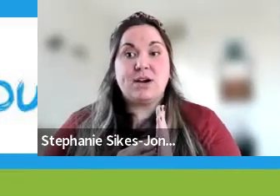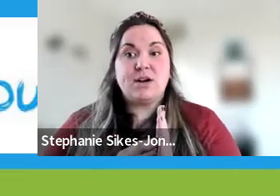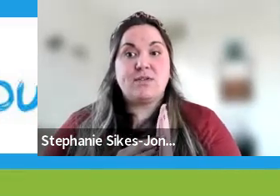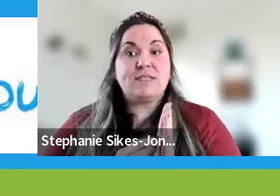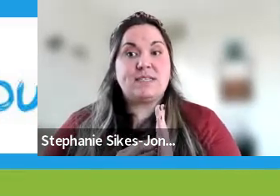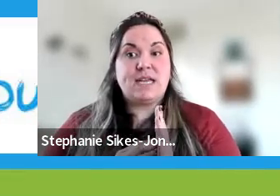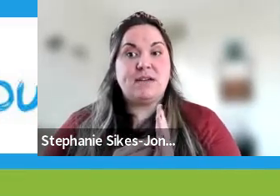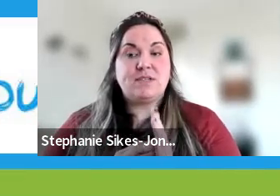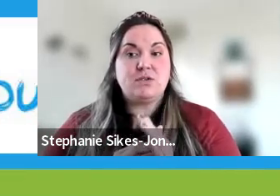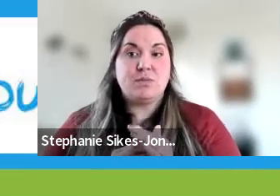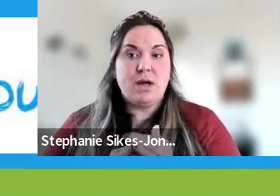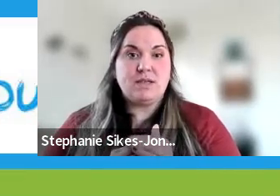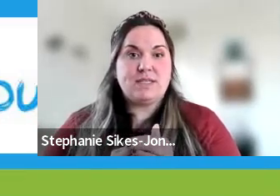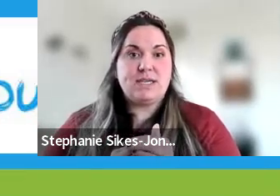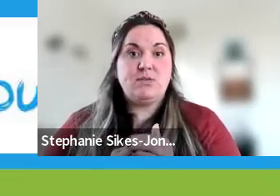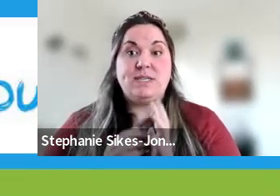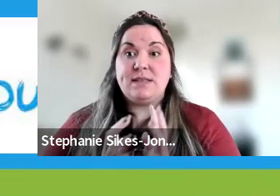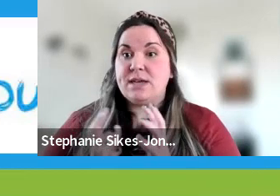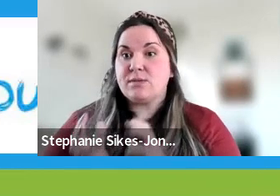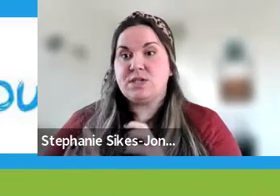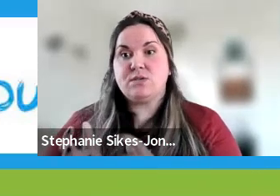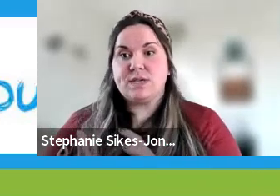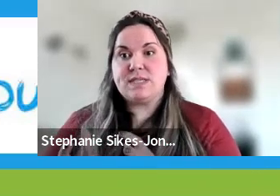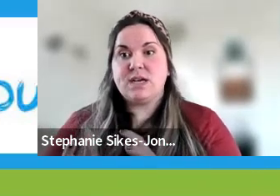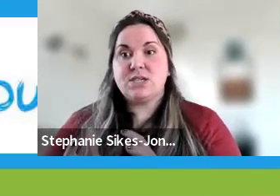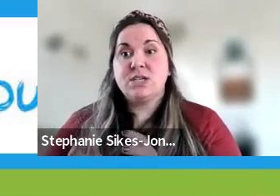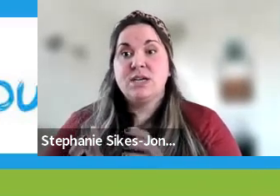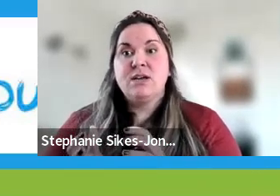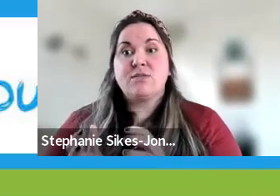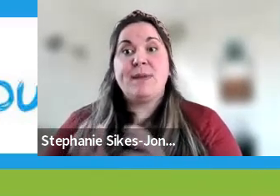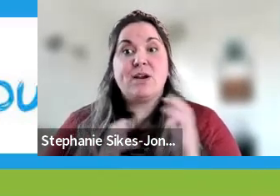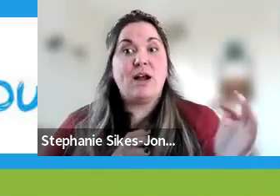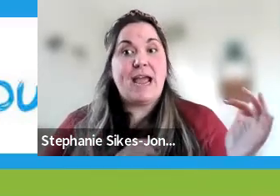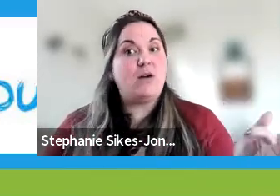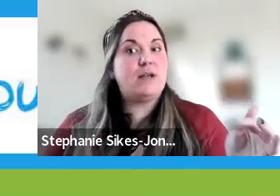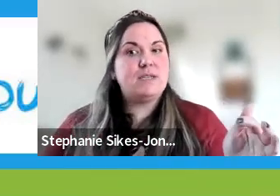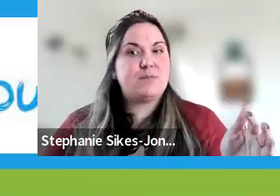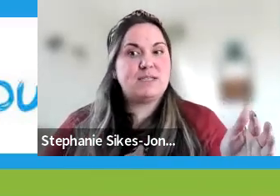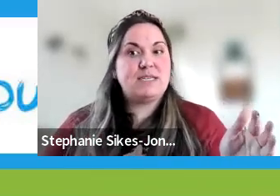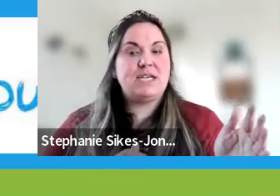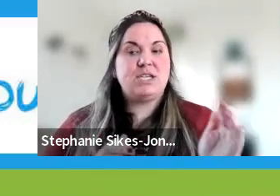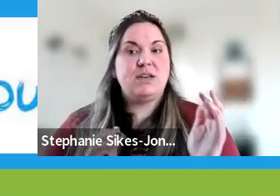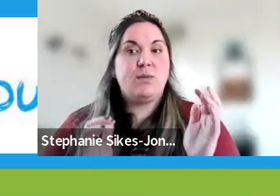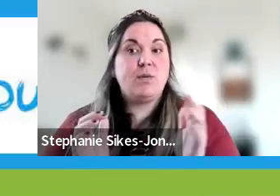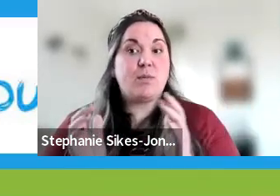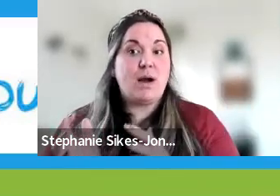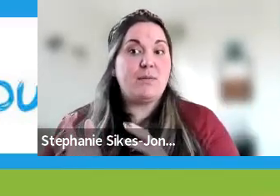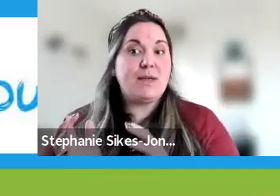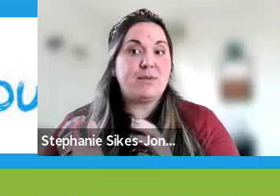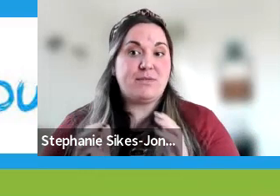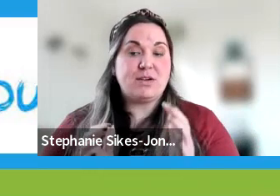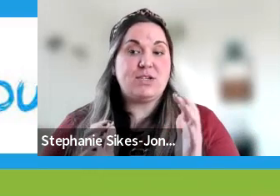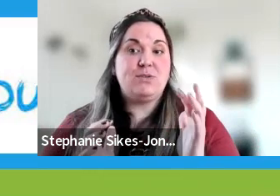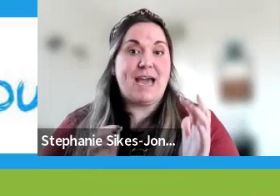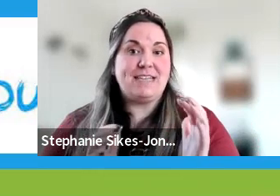the Center for the Study of Social Policy, who did the original research. From here on out in this presentation, we will